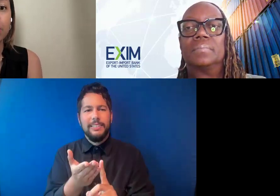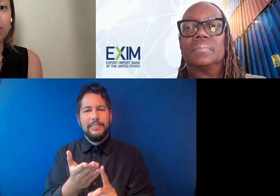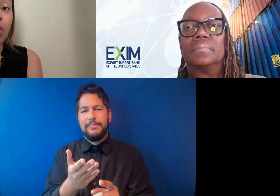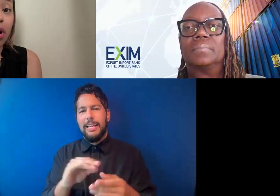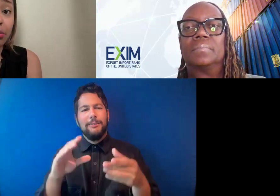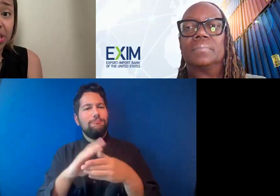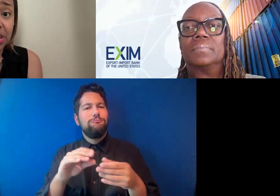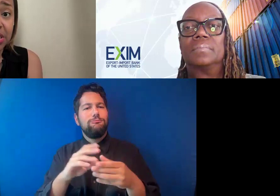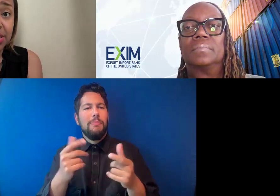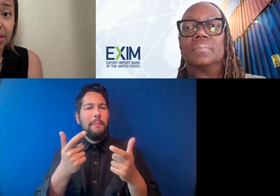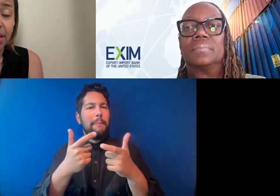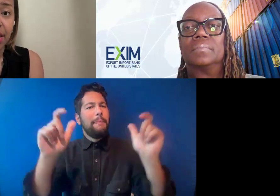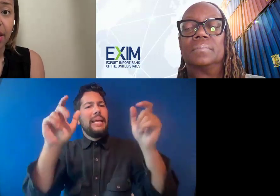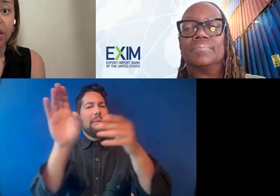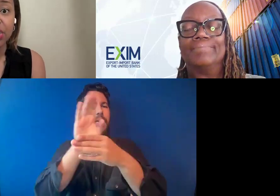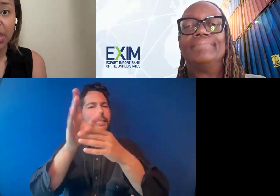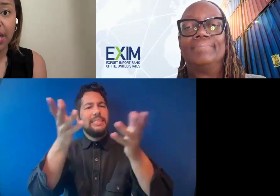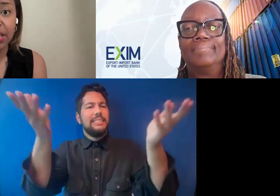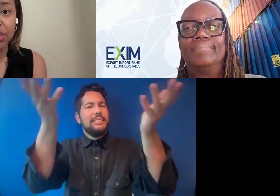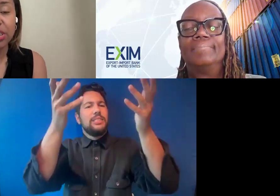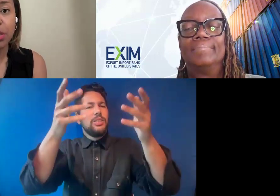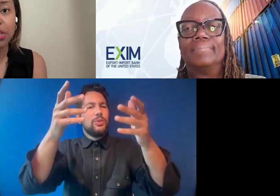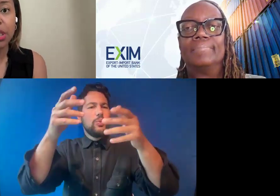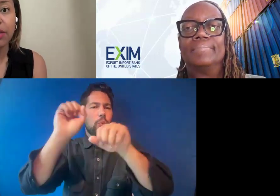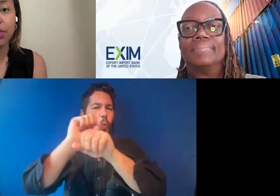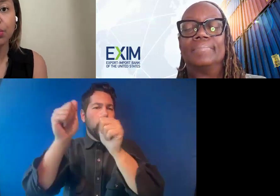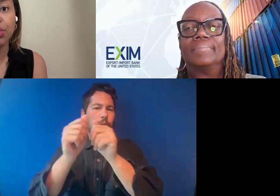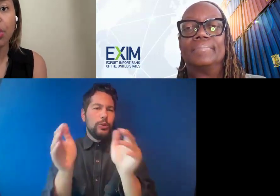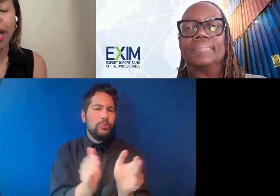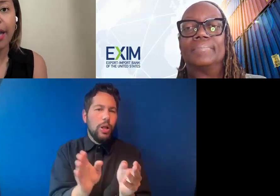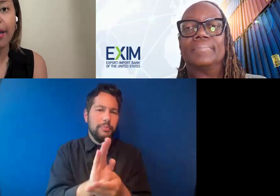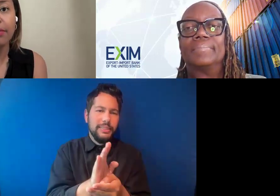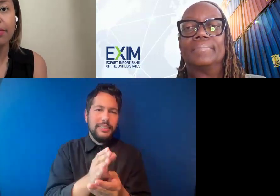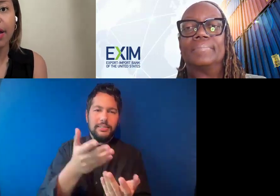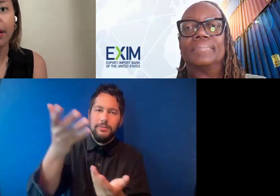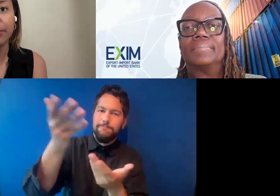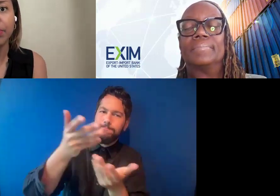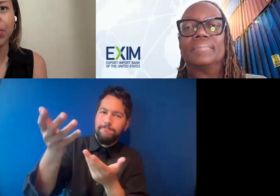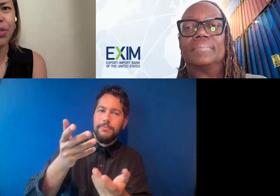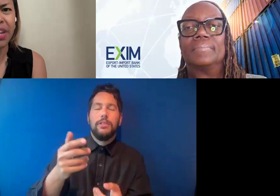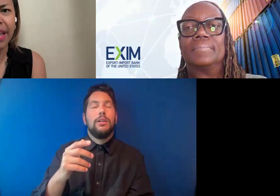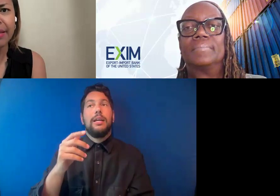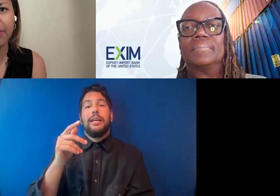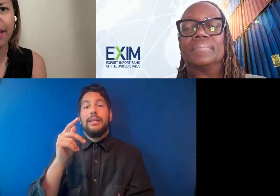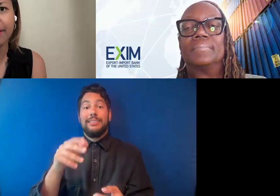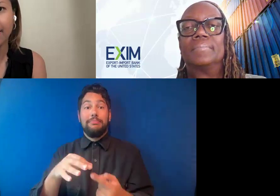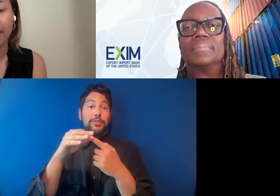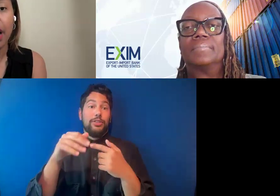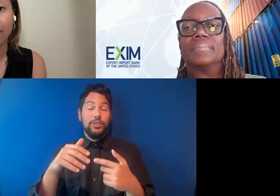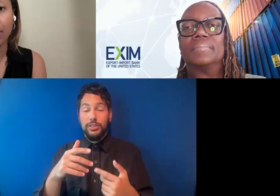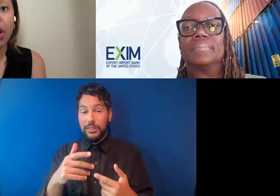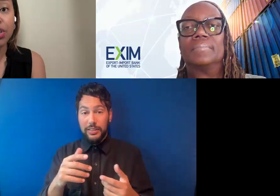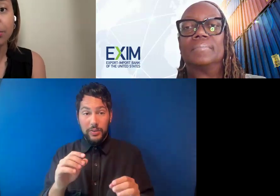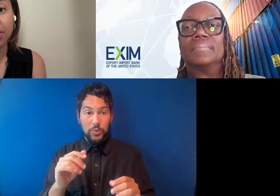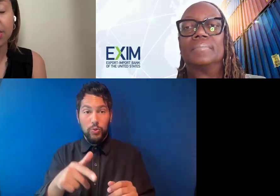business to do business with smaller business is a challenge, especially if you don't have, the name